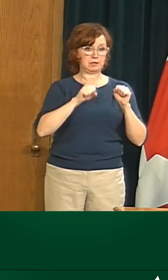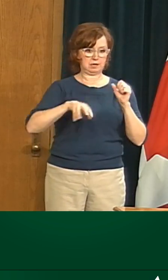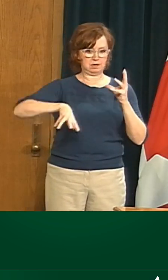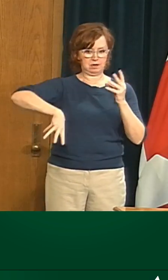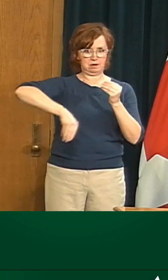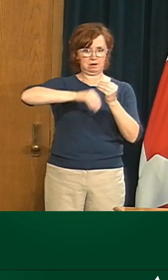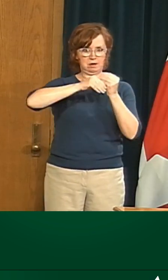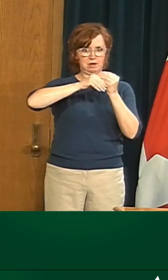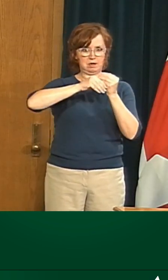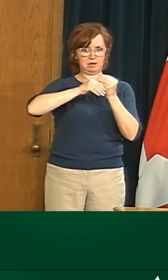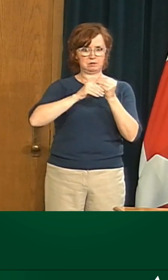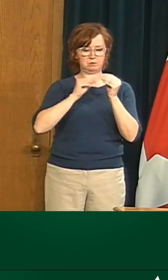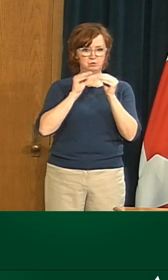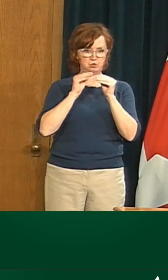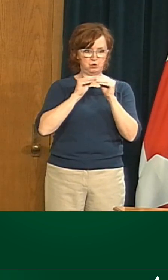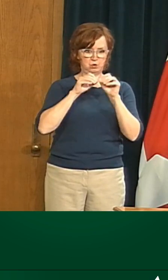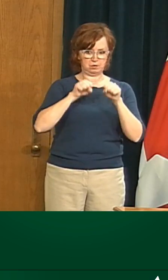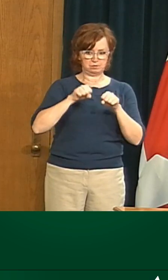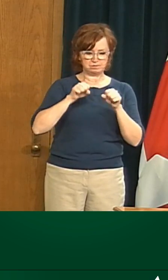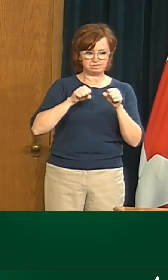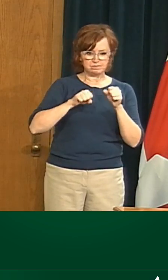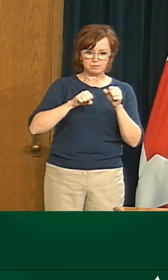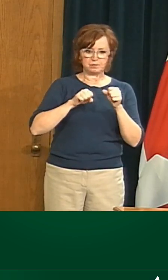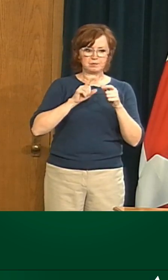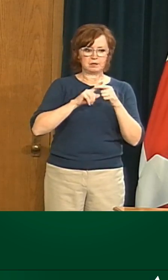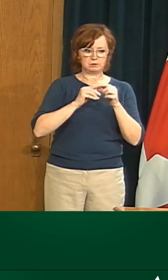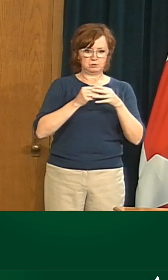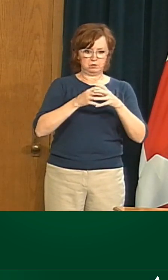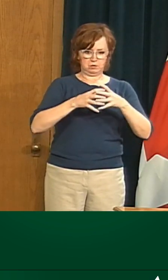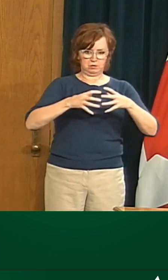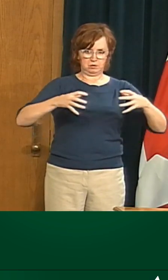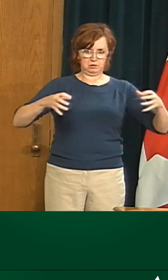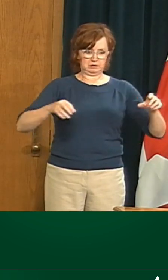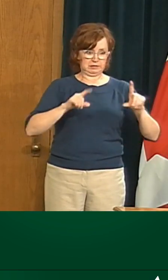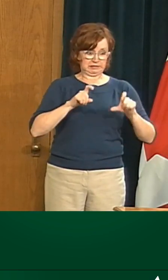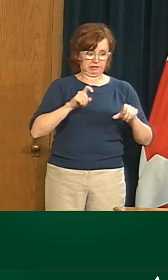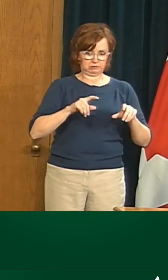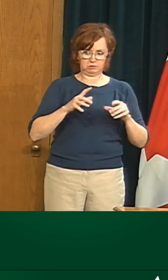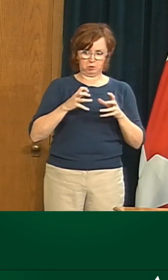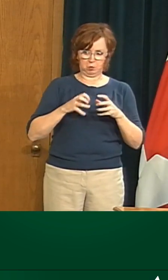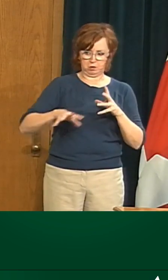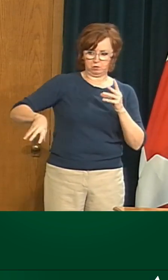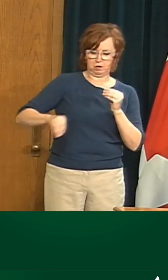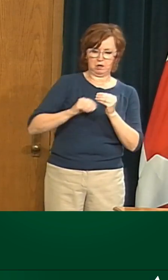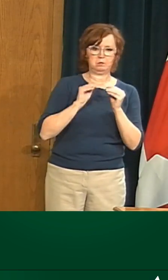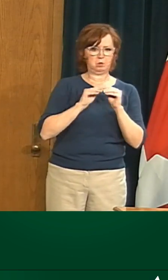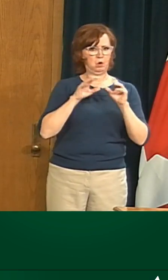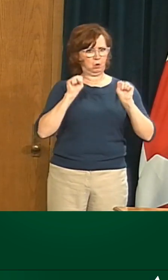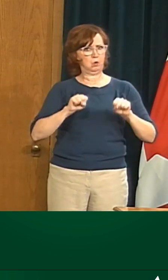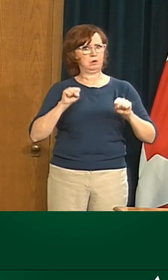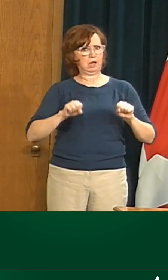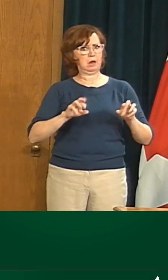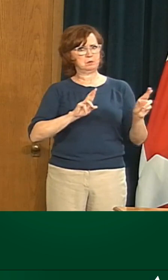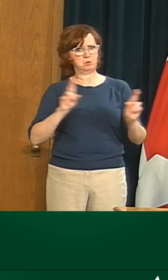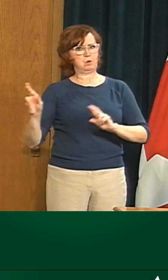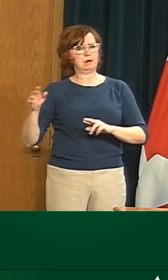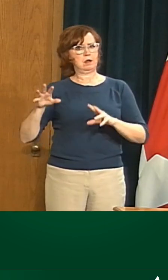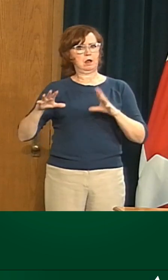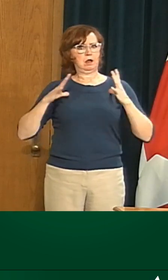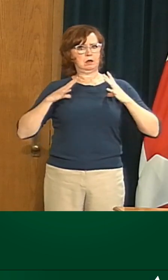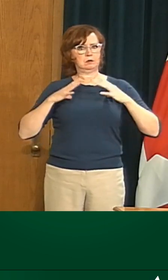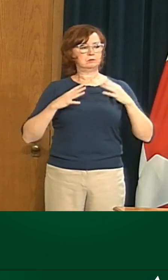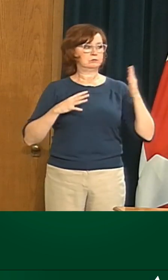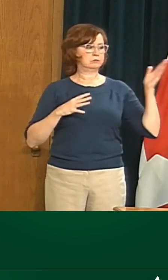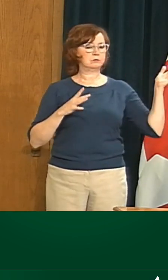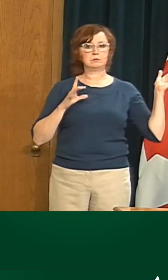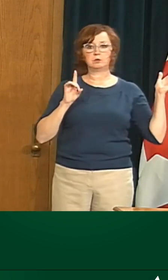have today, and we are fully prepared, if needed, to provide those tests if required. Dr. Shahab. Thanks.